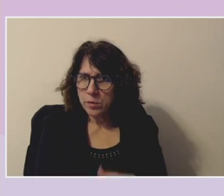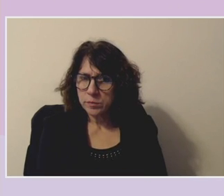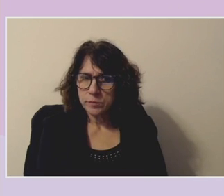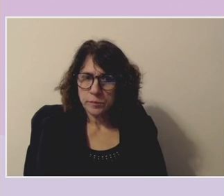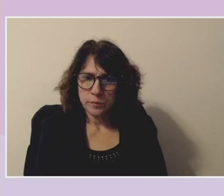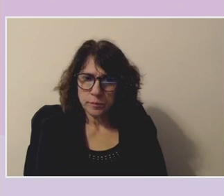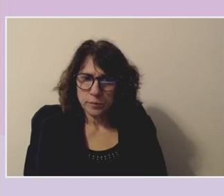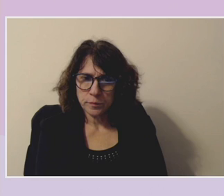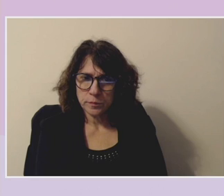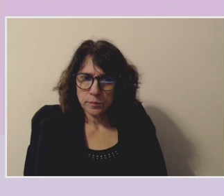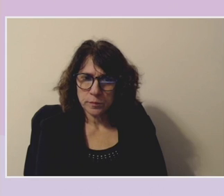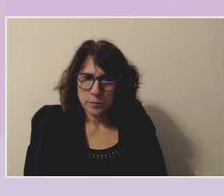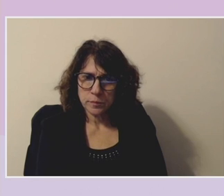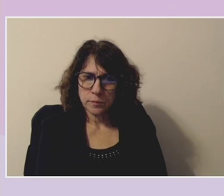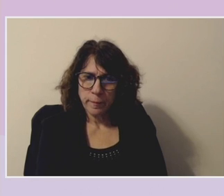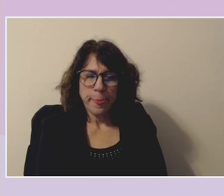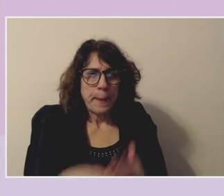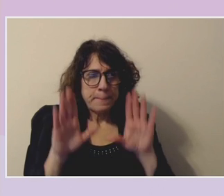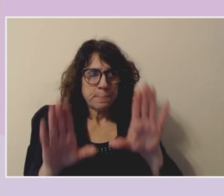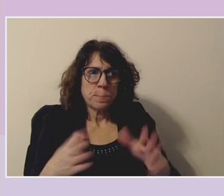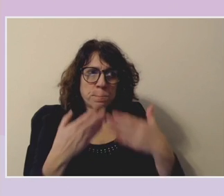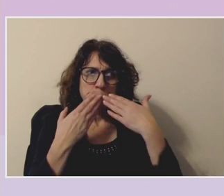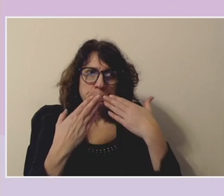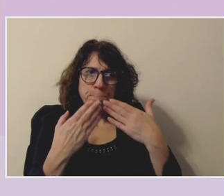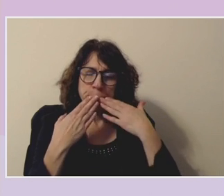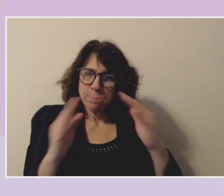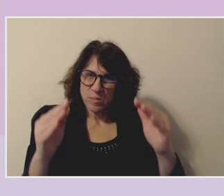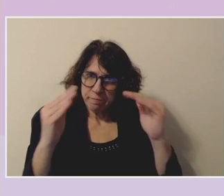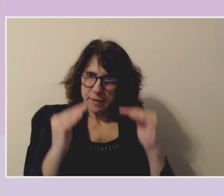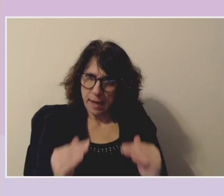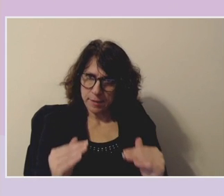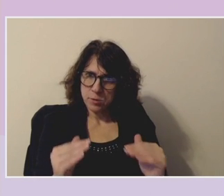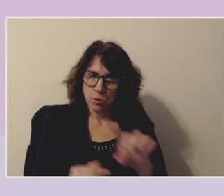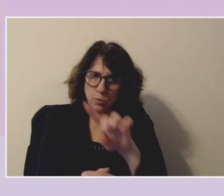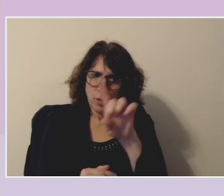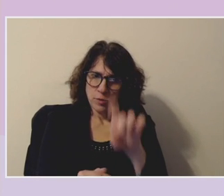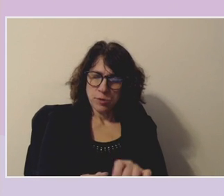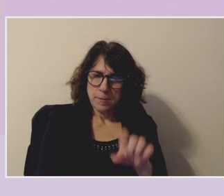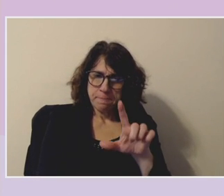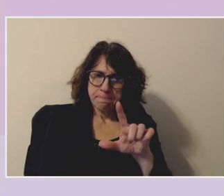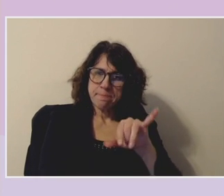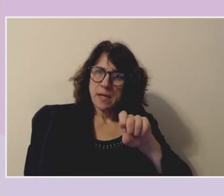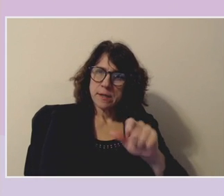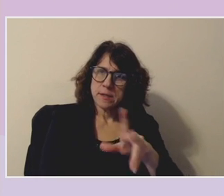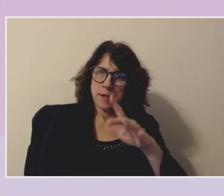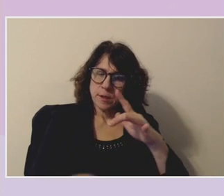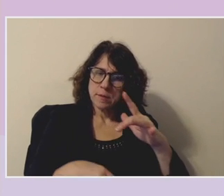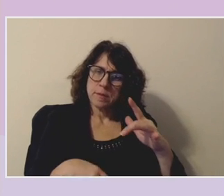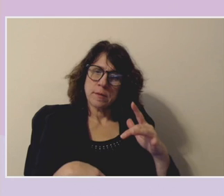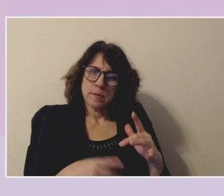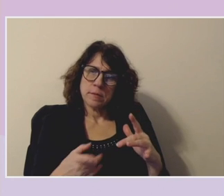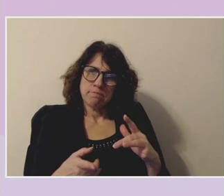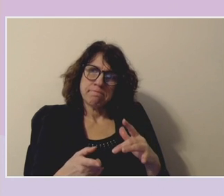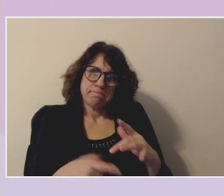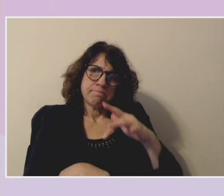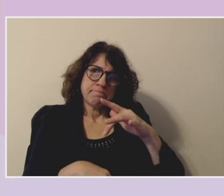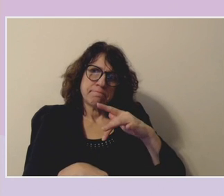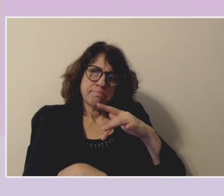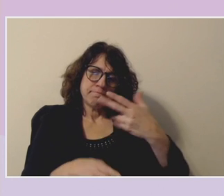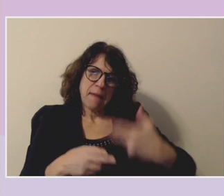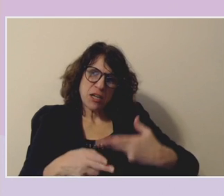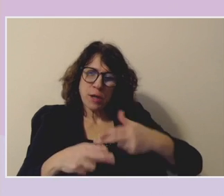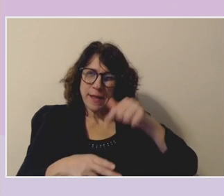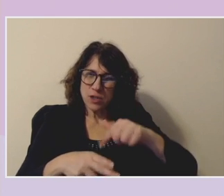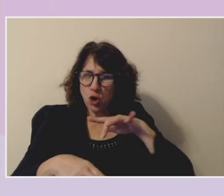Great, thank you. So for the next question, Lisa touched on this during part of her presentation. And so Lisa, I want to give